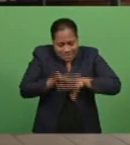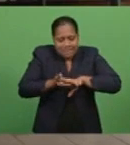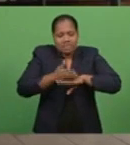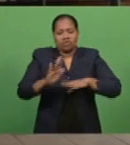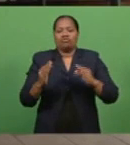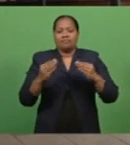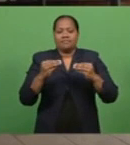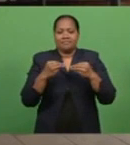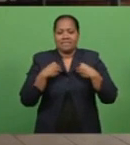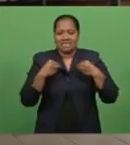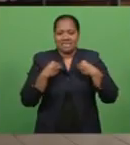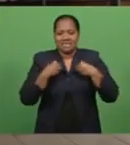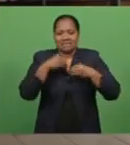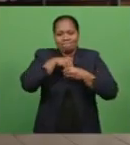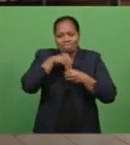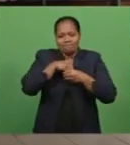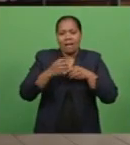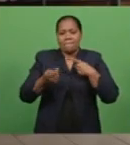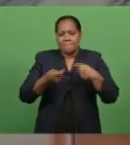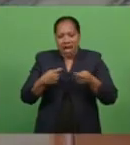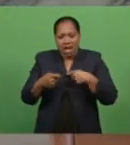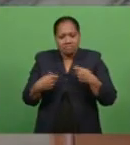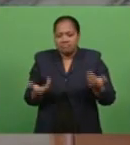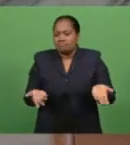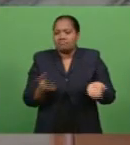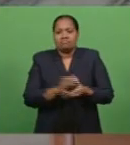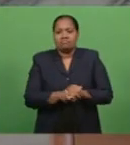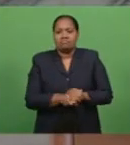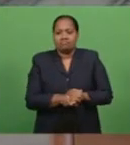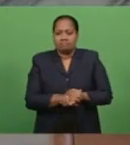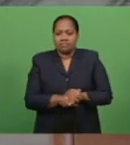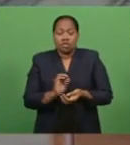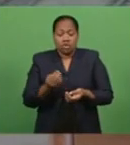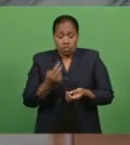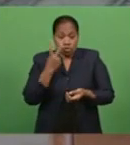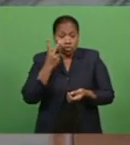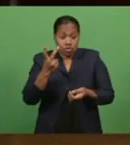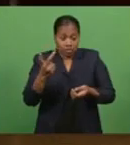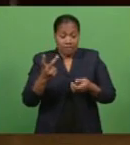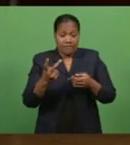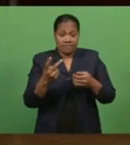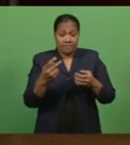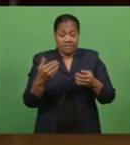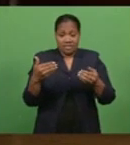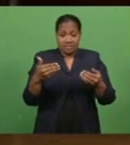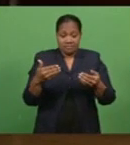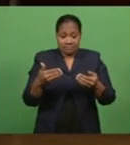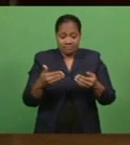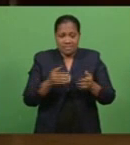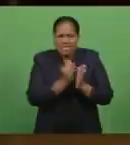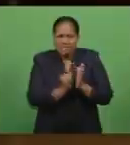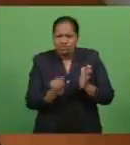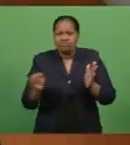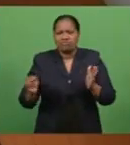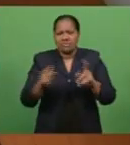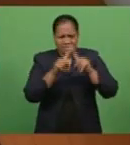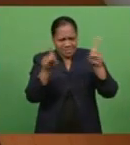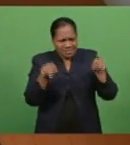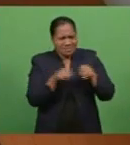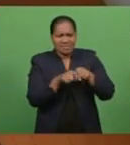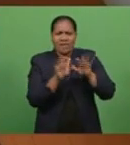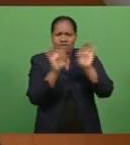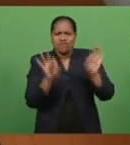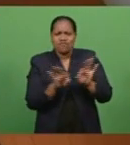the market. It is expected that the shock to the tourism industry and remittances will cause ripple effects in related